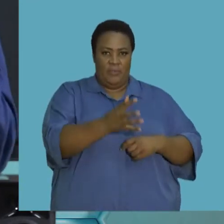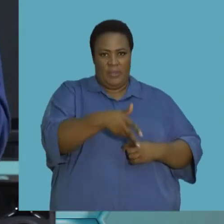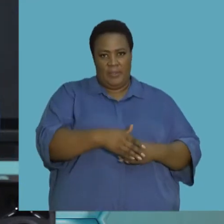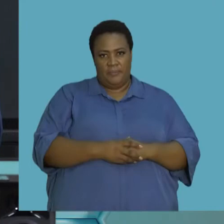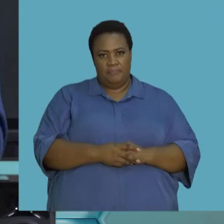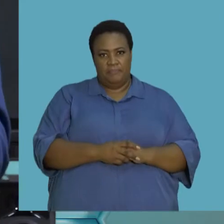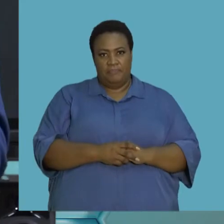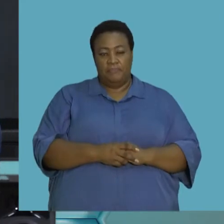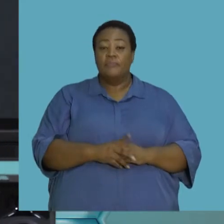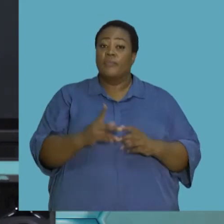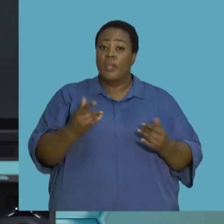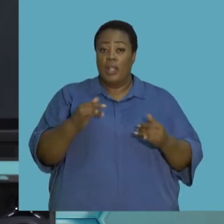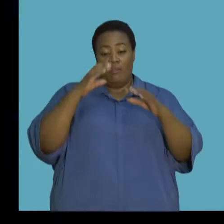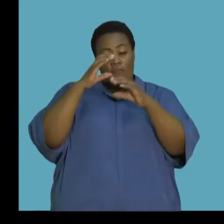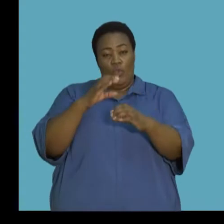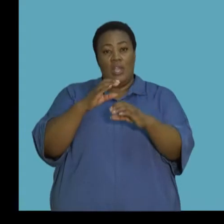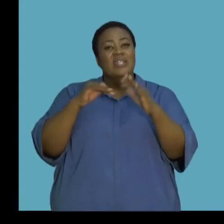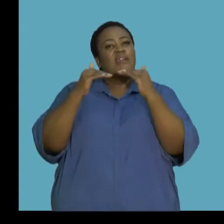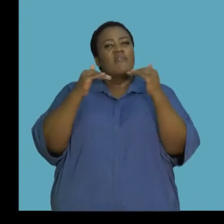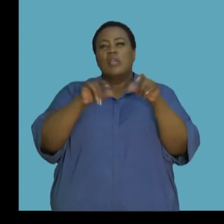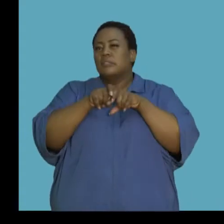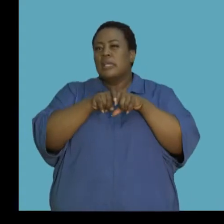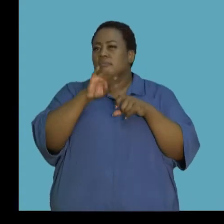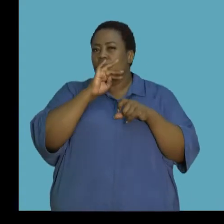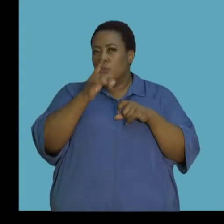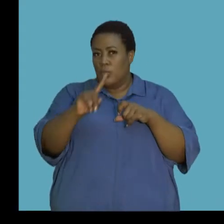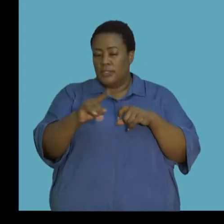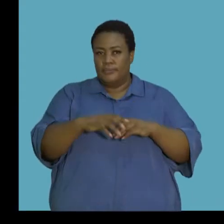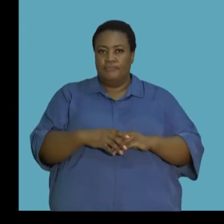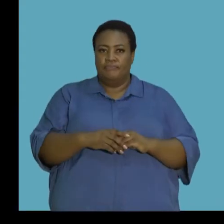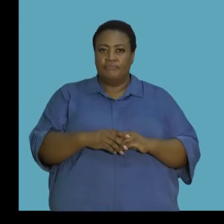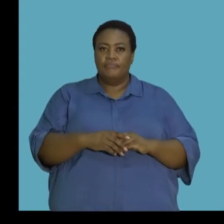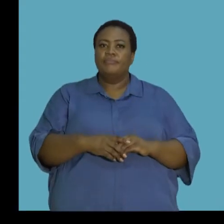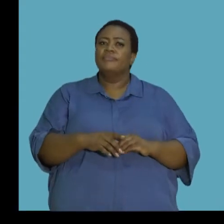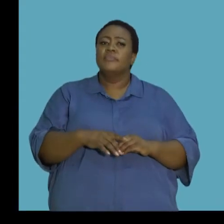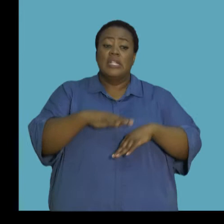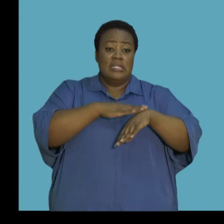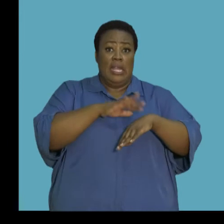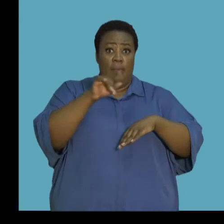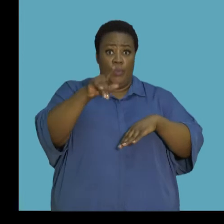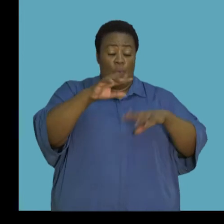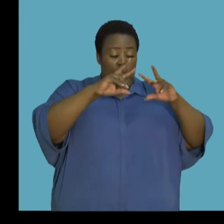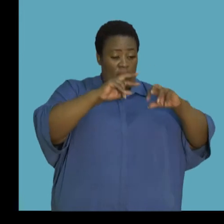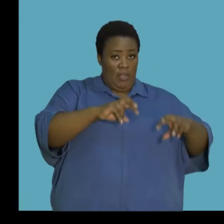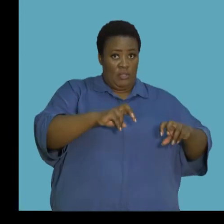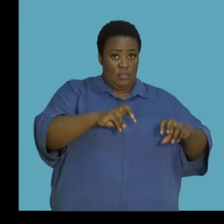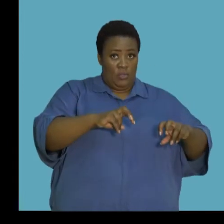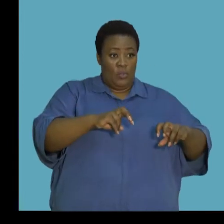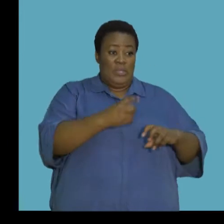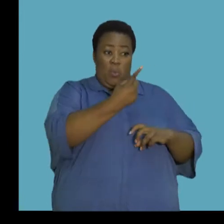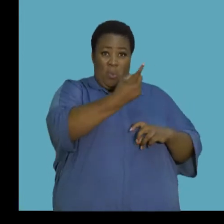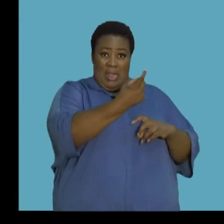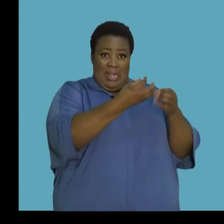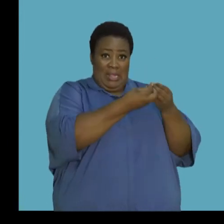what a fair test is. So a fair test is an investigation where one variable, which